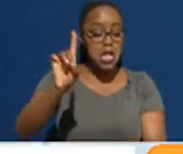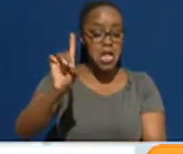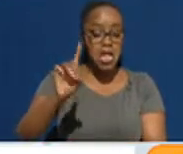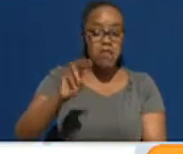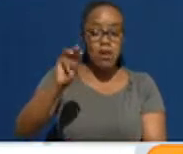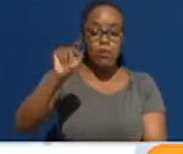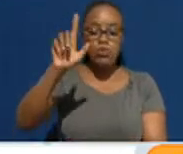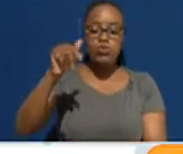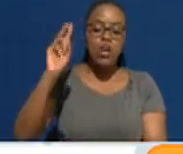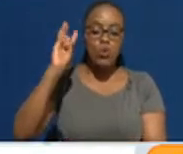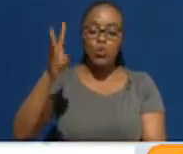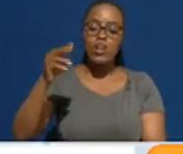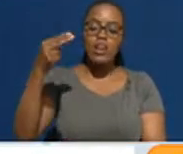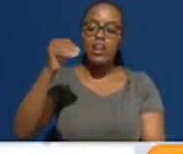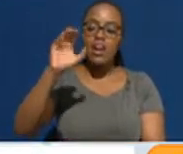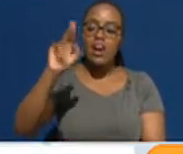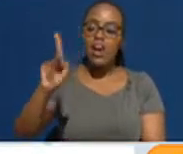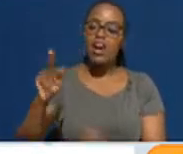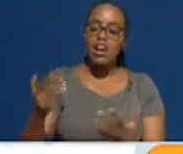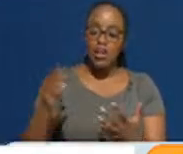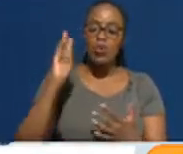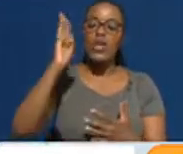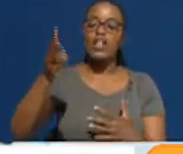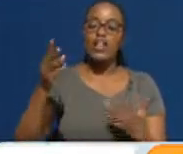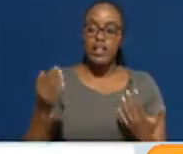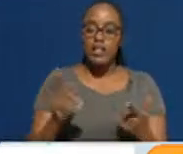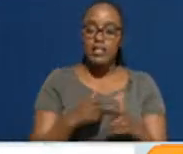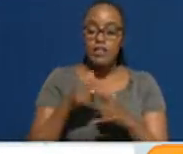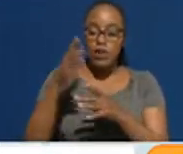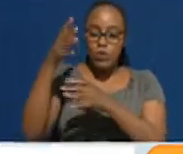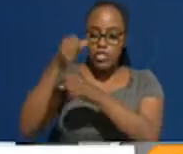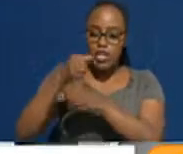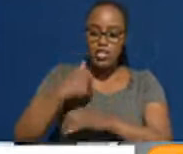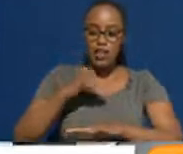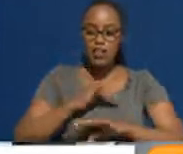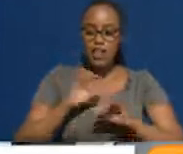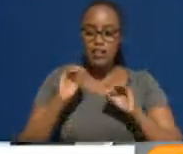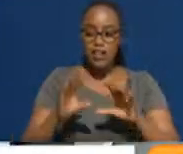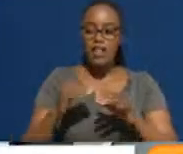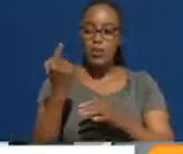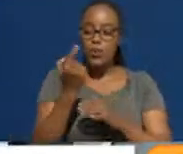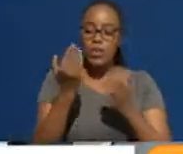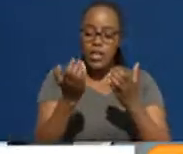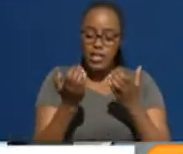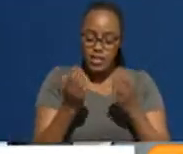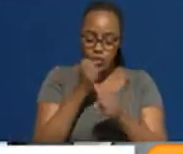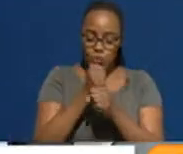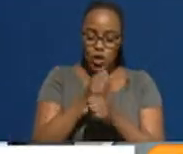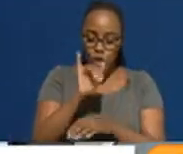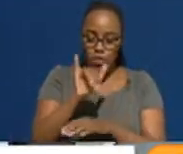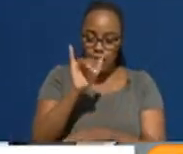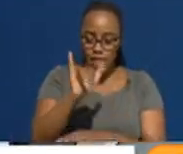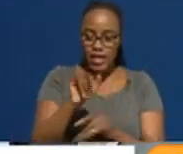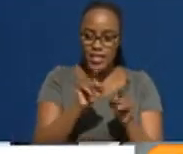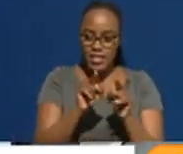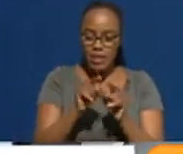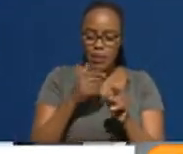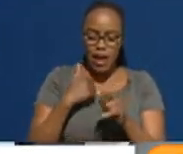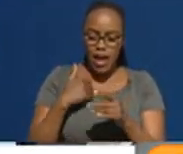Mutula will hack, or Itumbi, or Sakaja, or, you know, because of that trust deficit. That is what we really need to. That